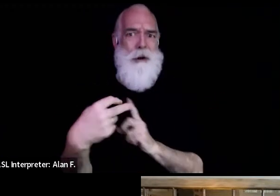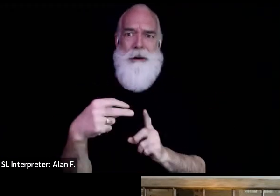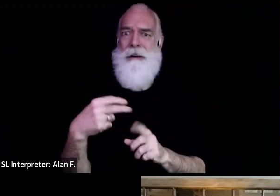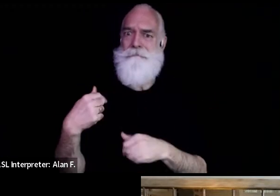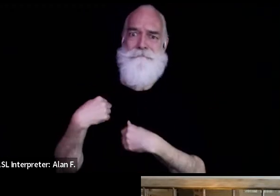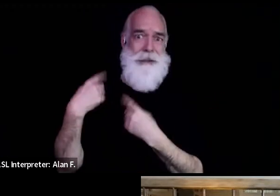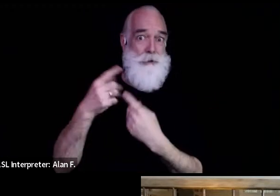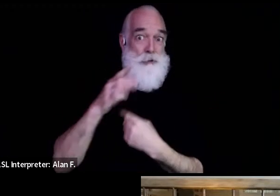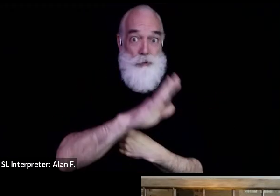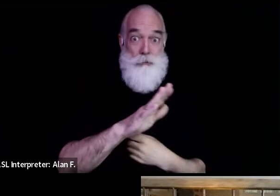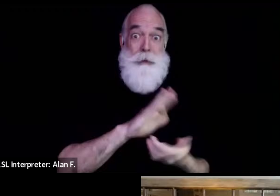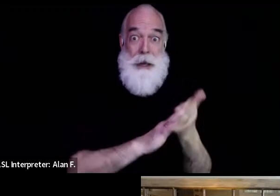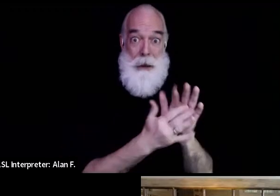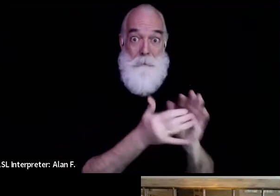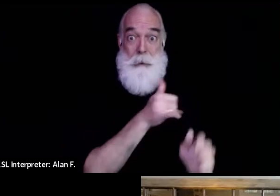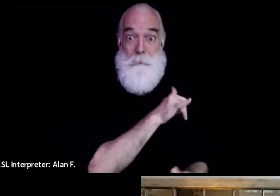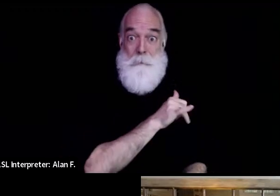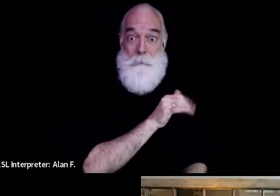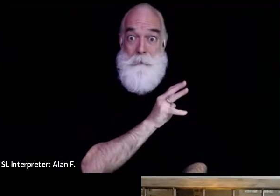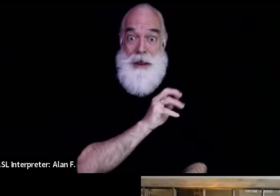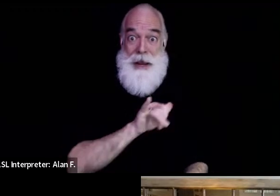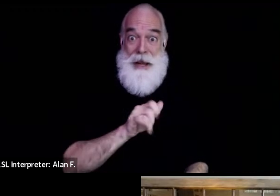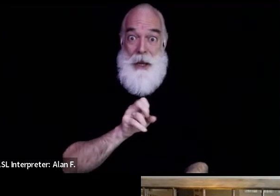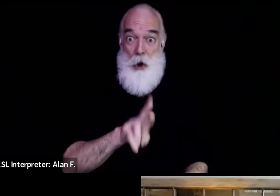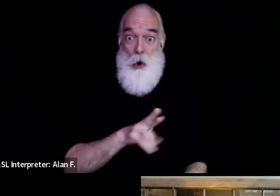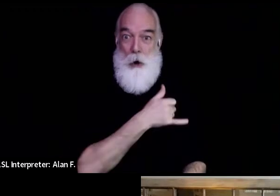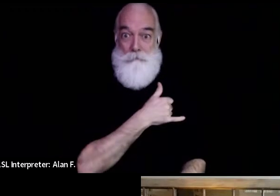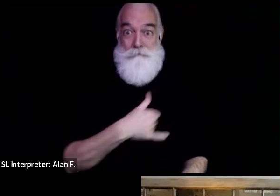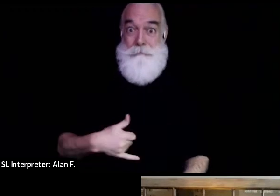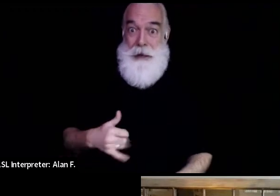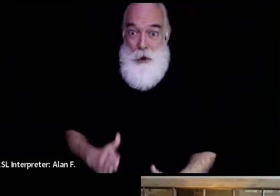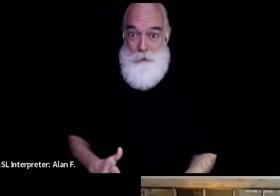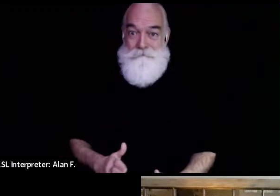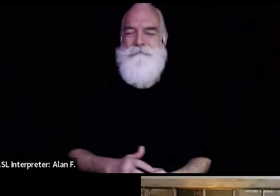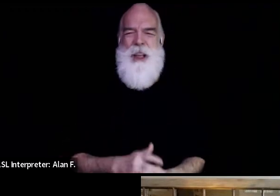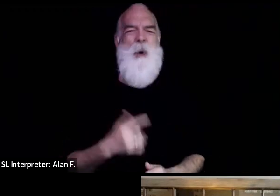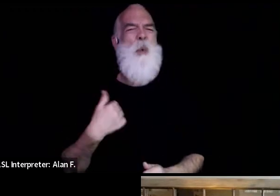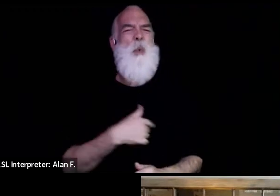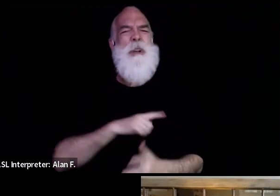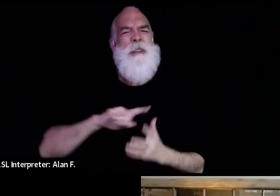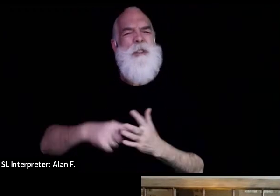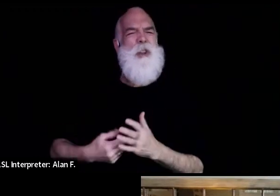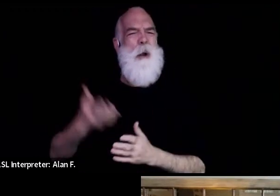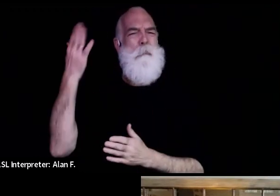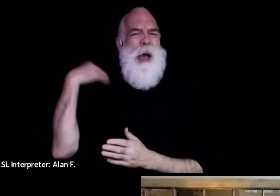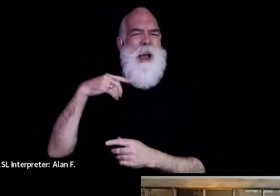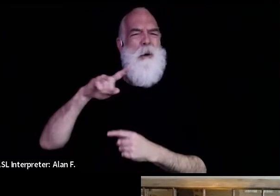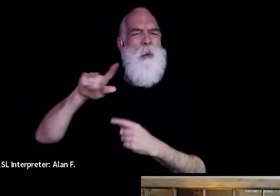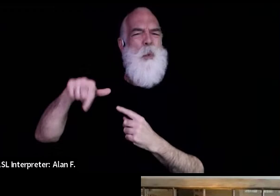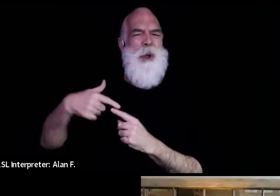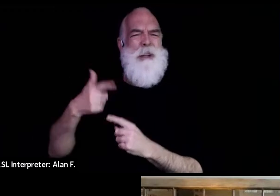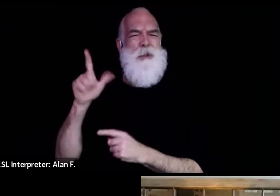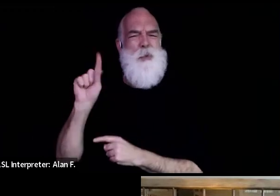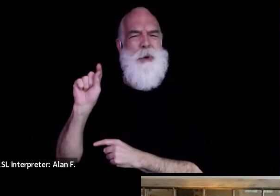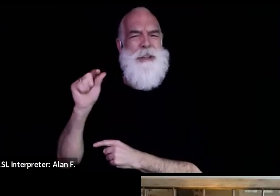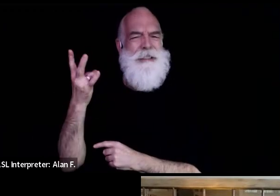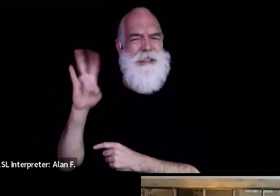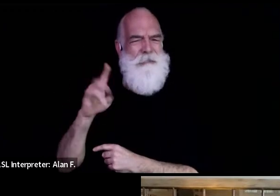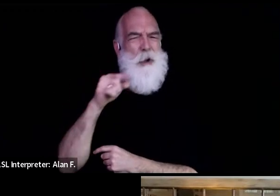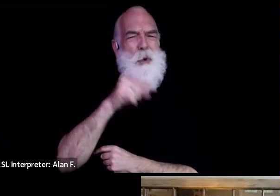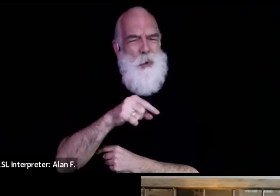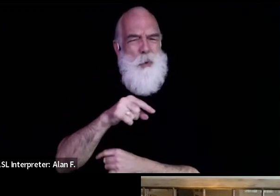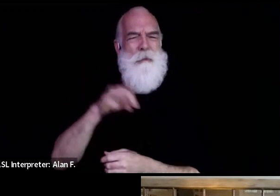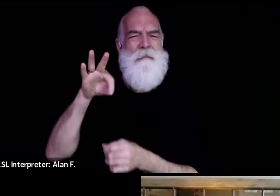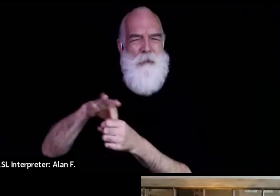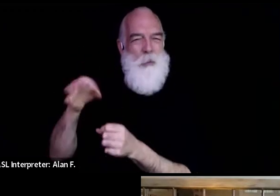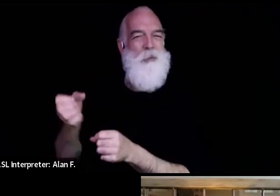talk about it from all of those different dimensions. But I want to start with taking you back to when you were elected mayor in 2017. And early in your term, you